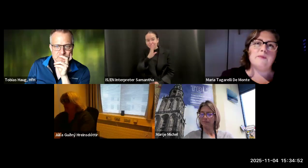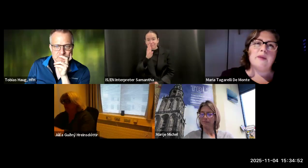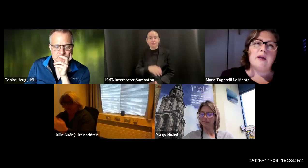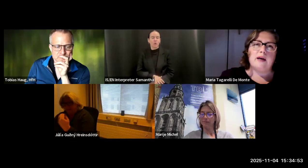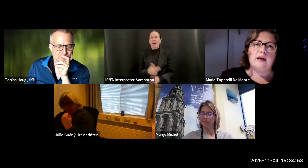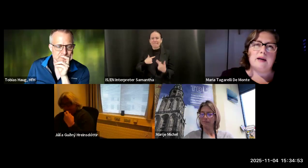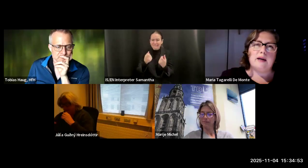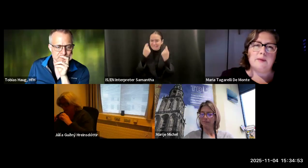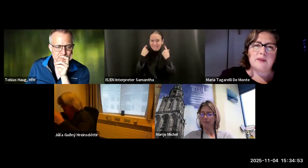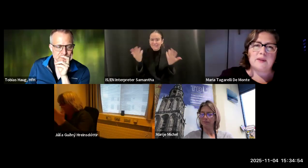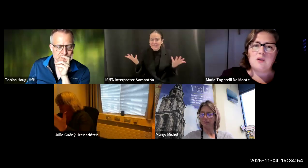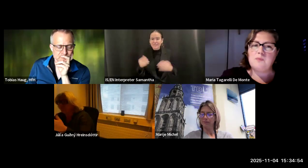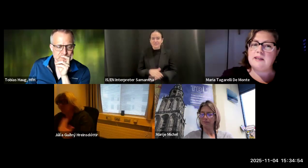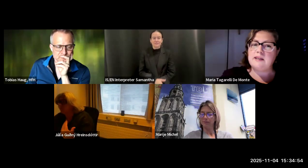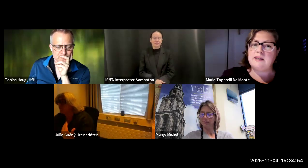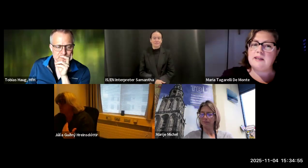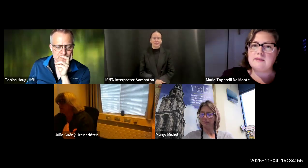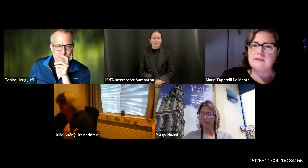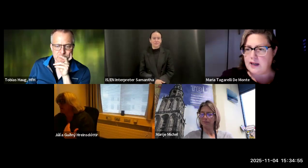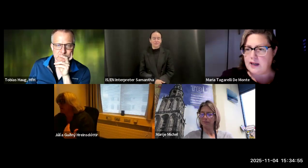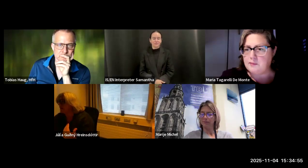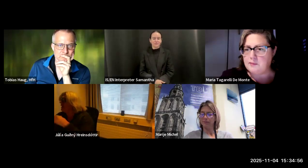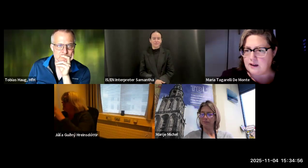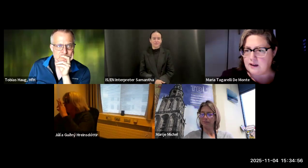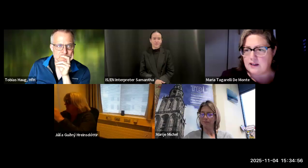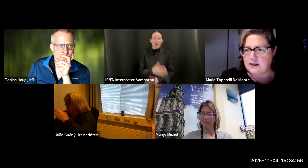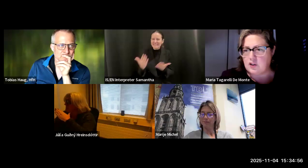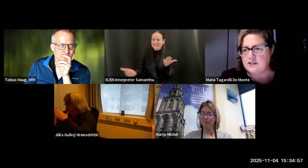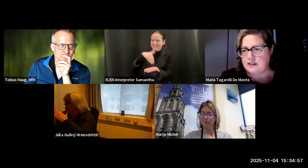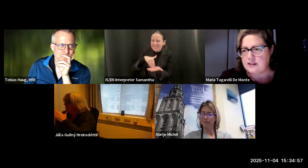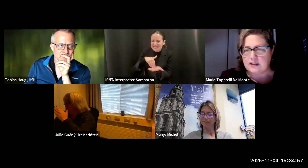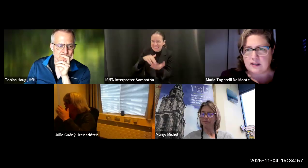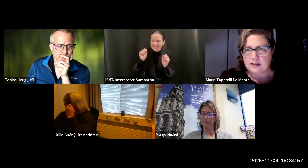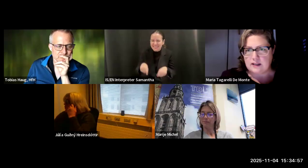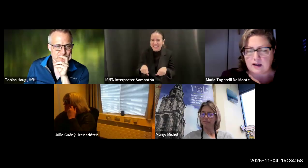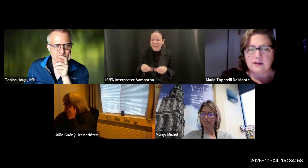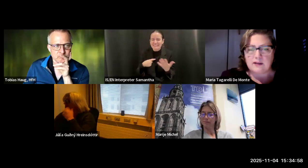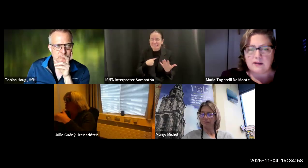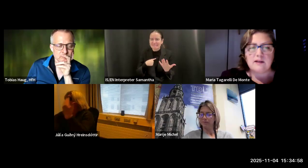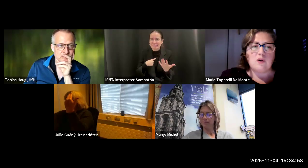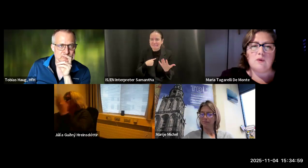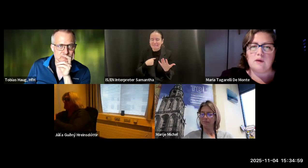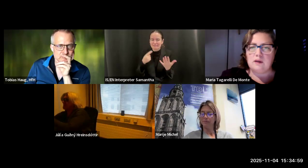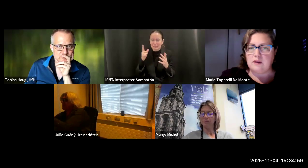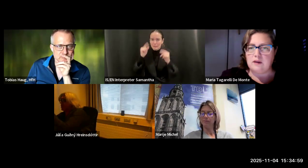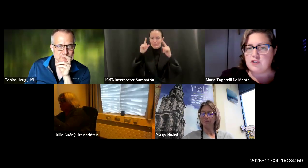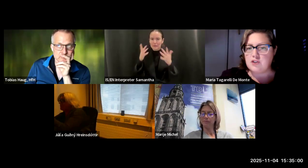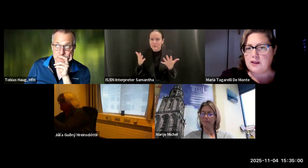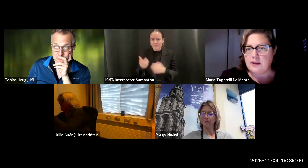understand," or "Can you please show it again because I did not see the signs."